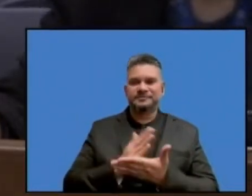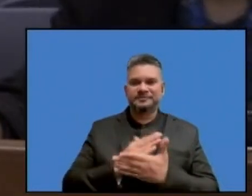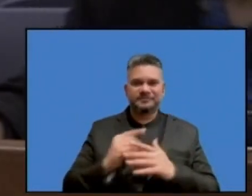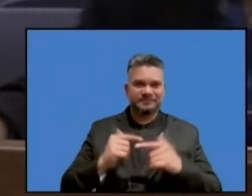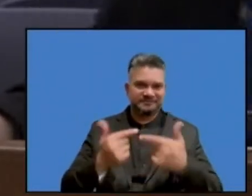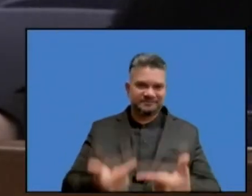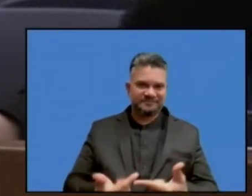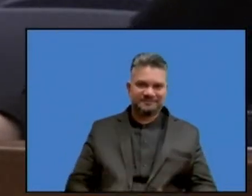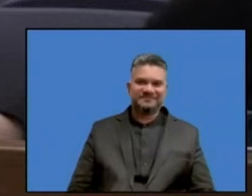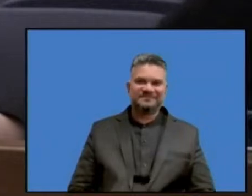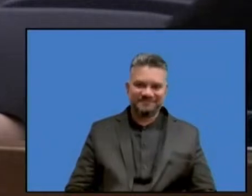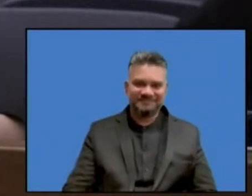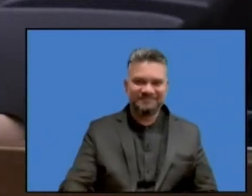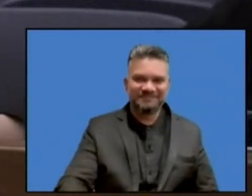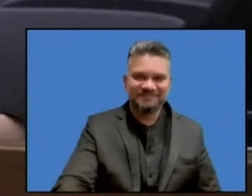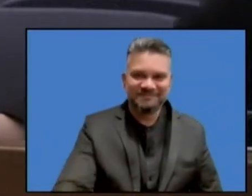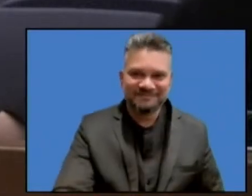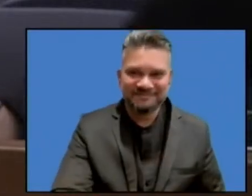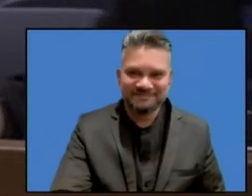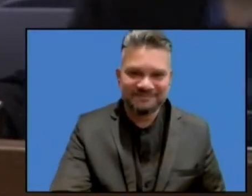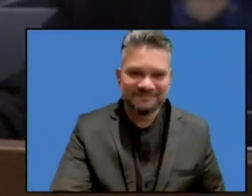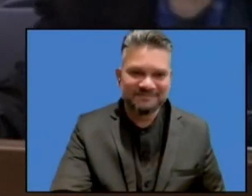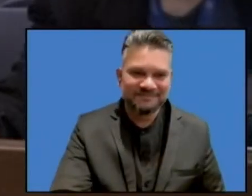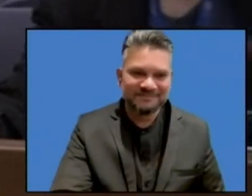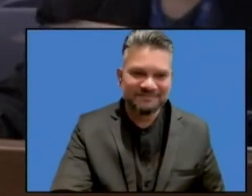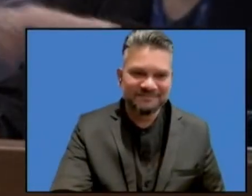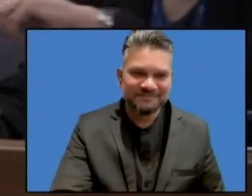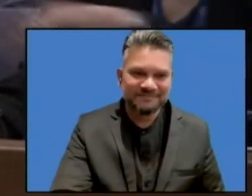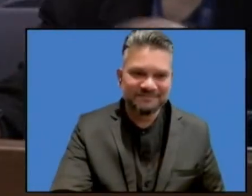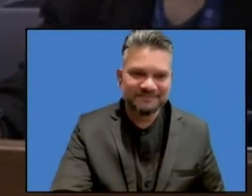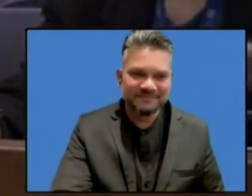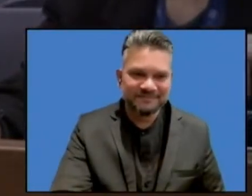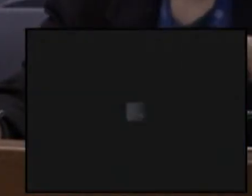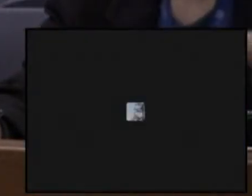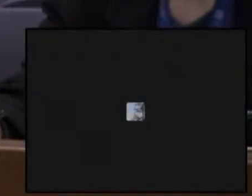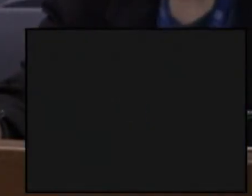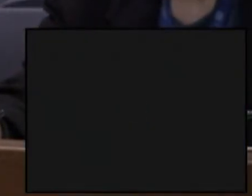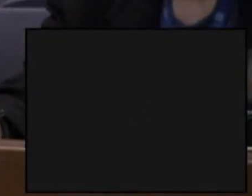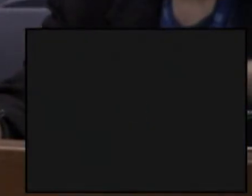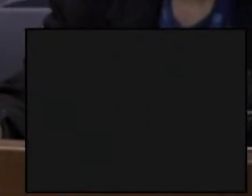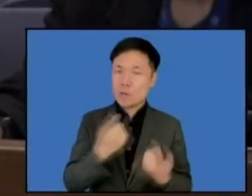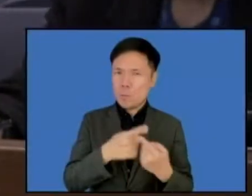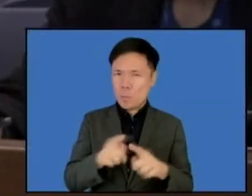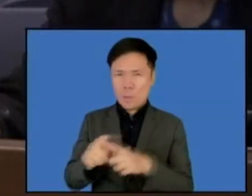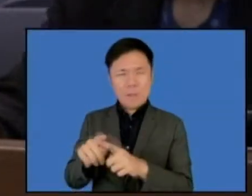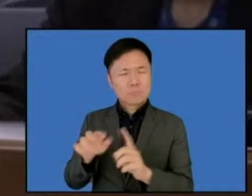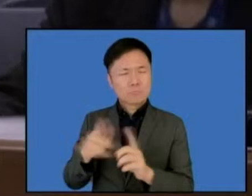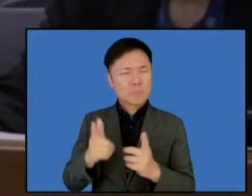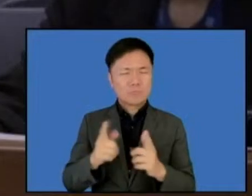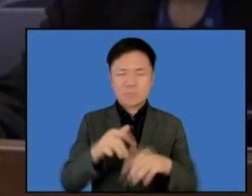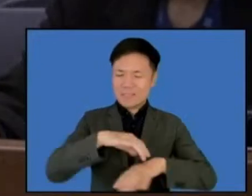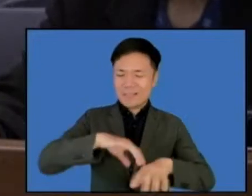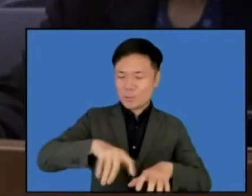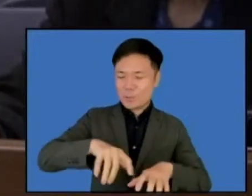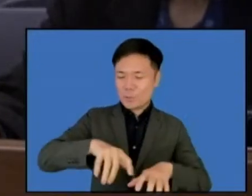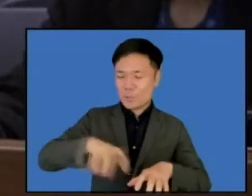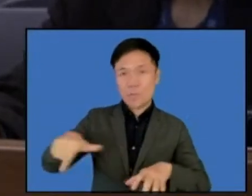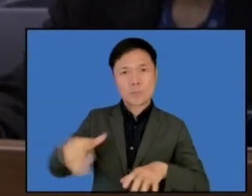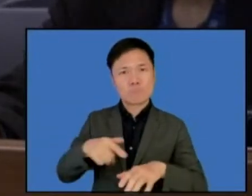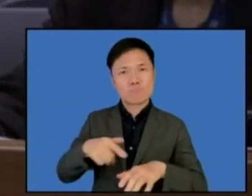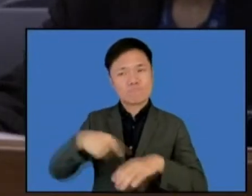migration governance is a complex, multidimensional, and it's also transnational in nature,